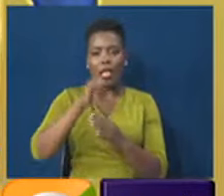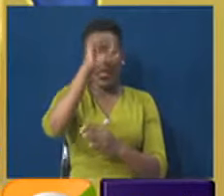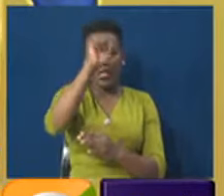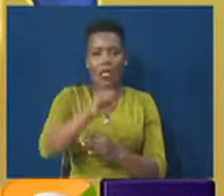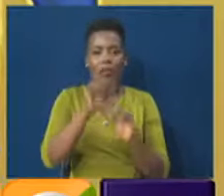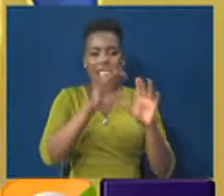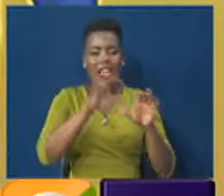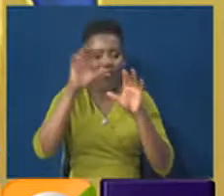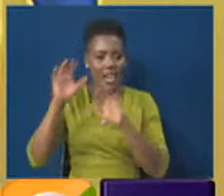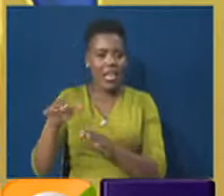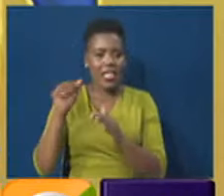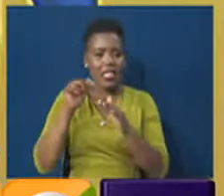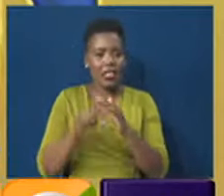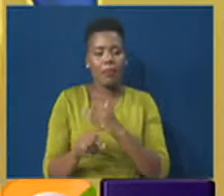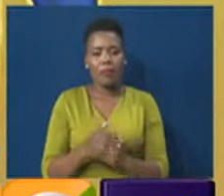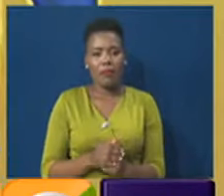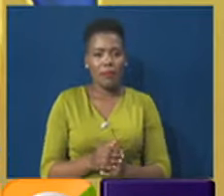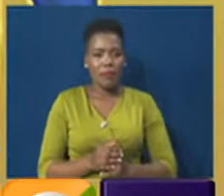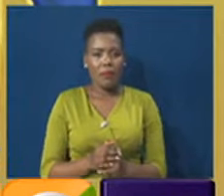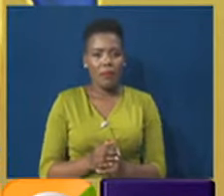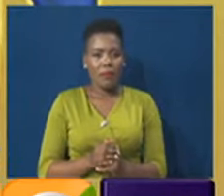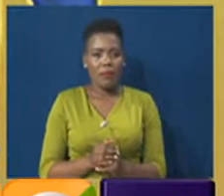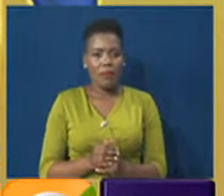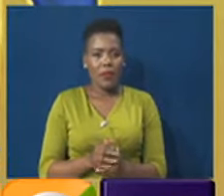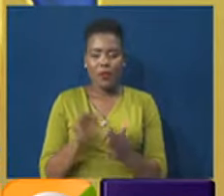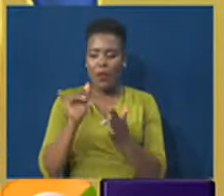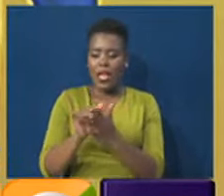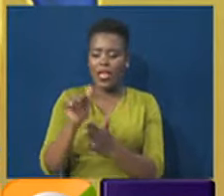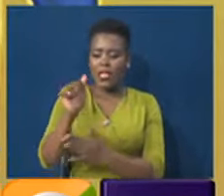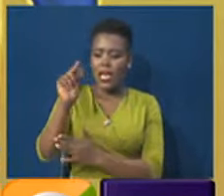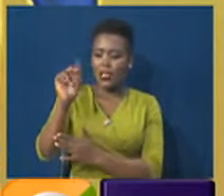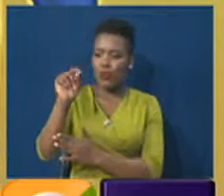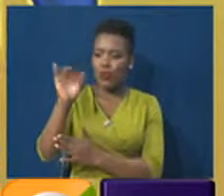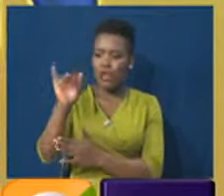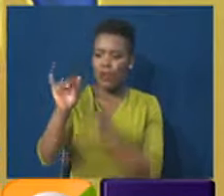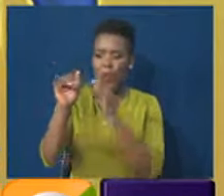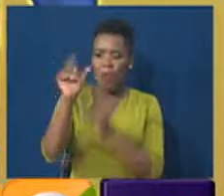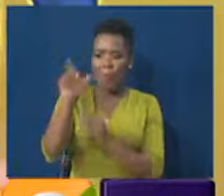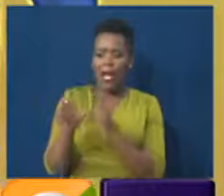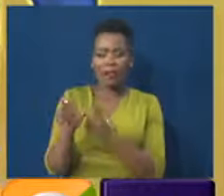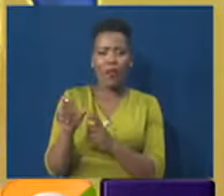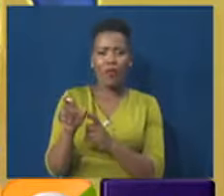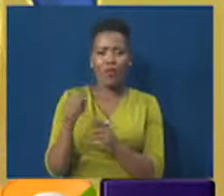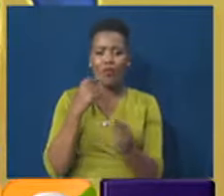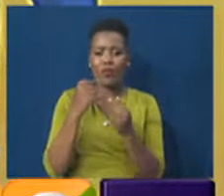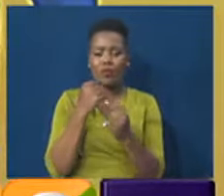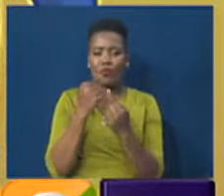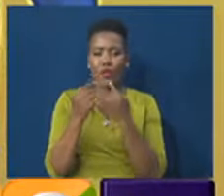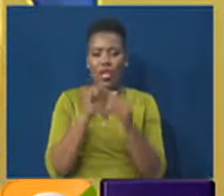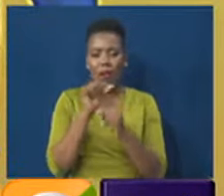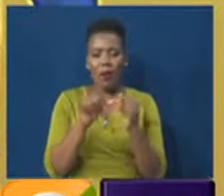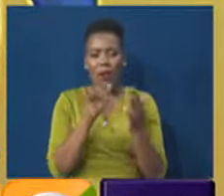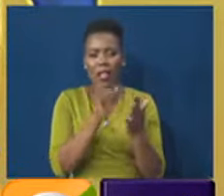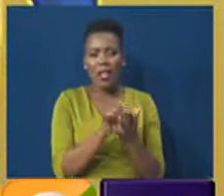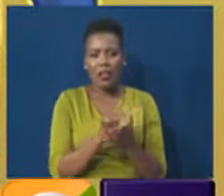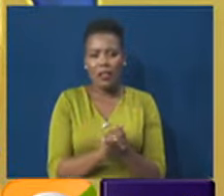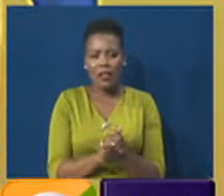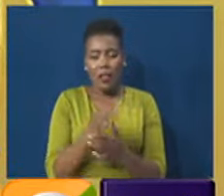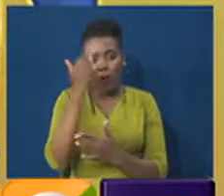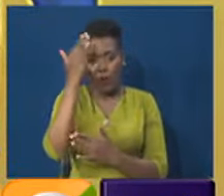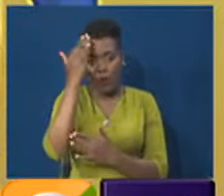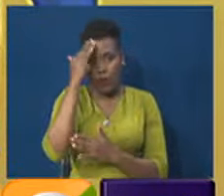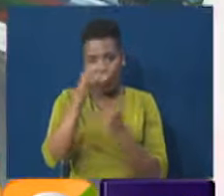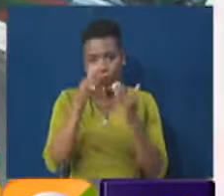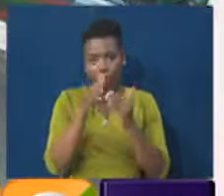like that. So is this Antonio Gutierrez at one? So is this all those people who are talking about all this? Did you know this during the